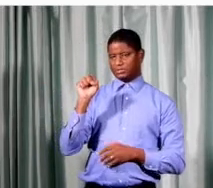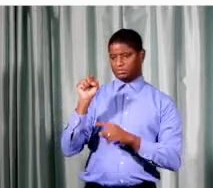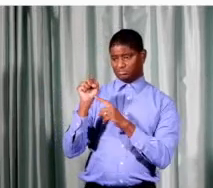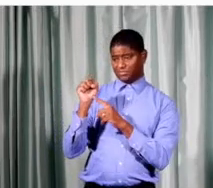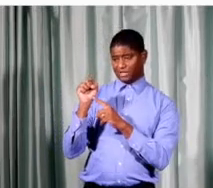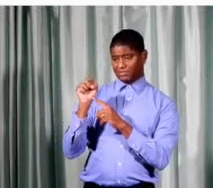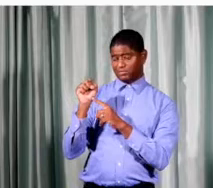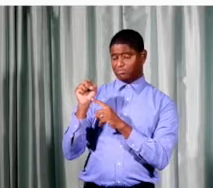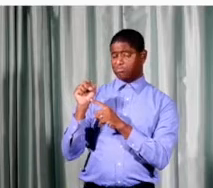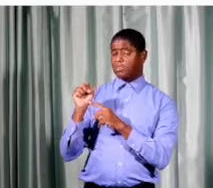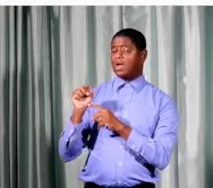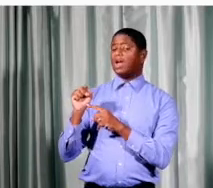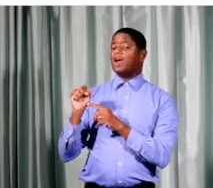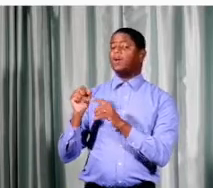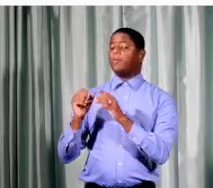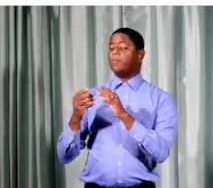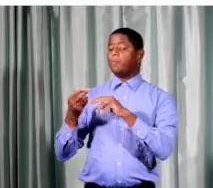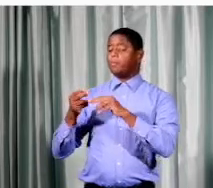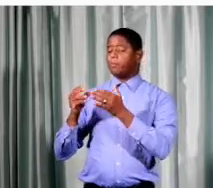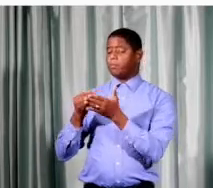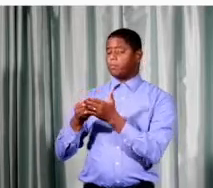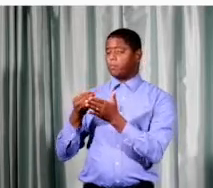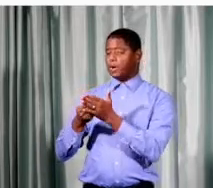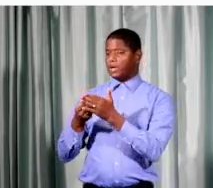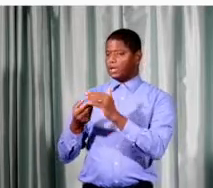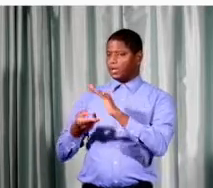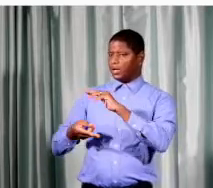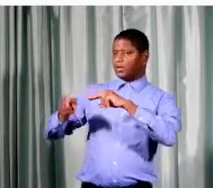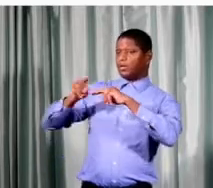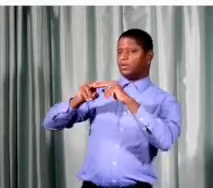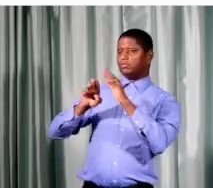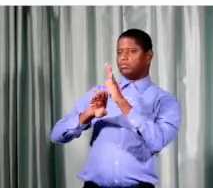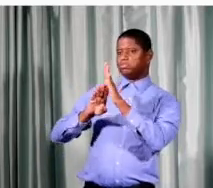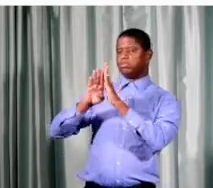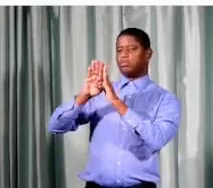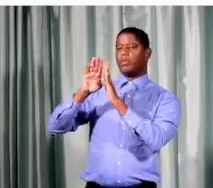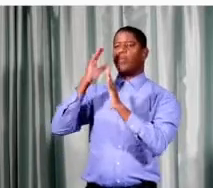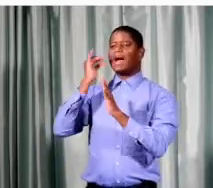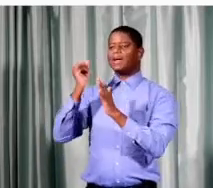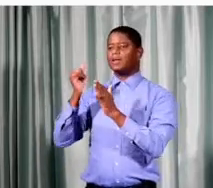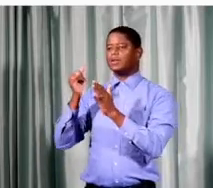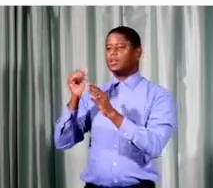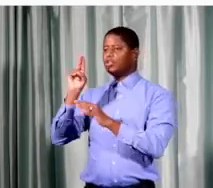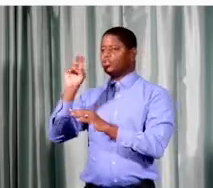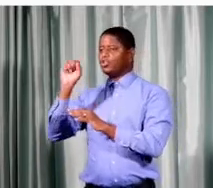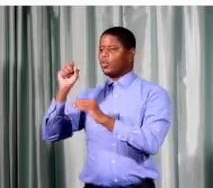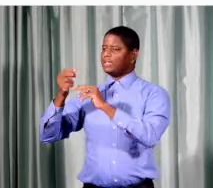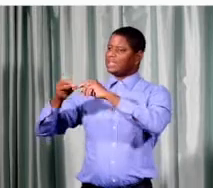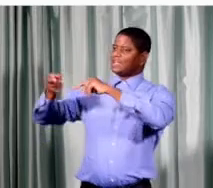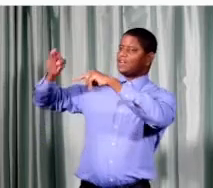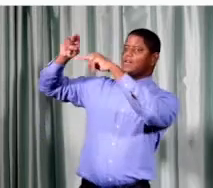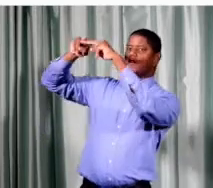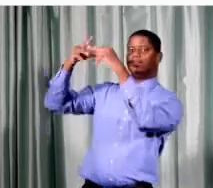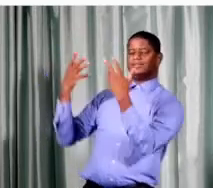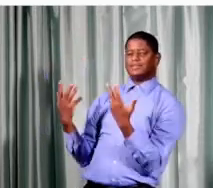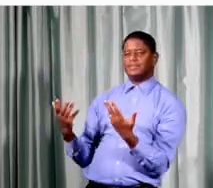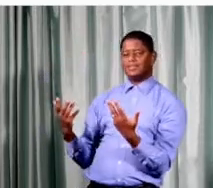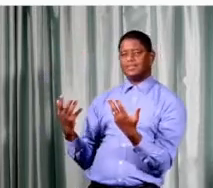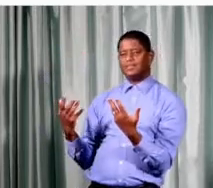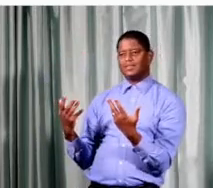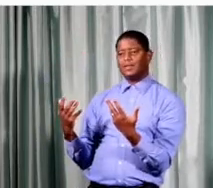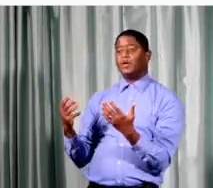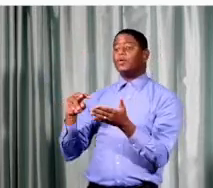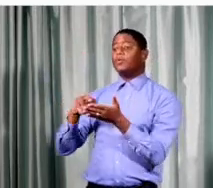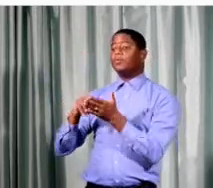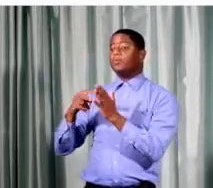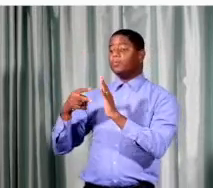correct? You have made a gain, a translation gain, an exchange difference